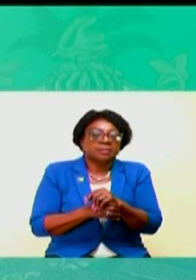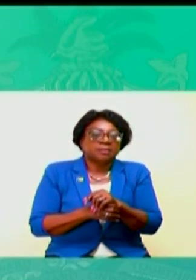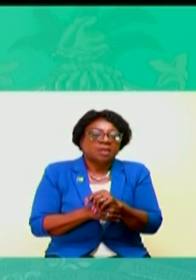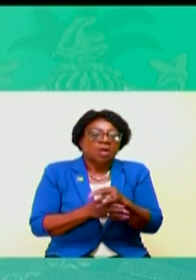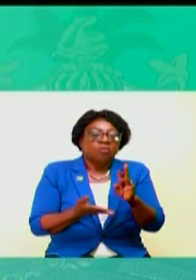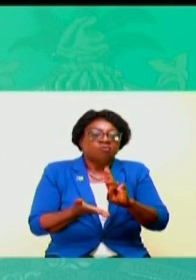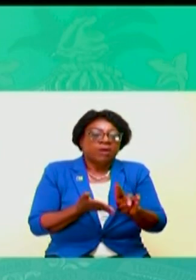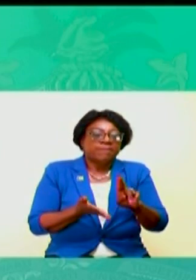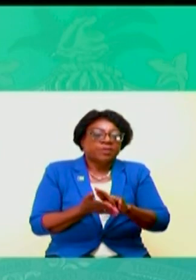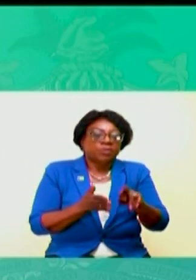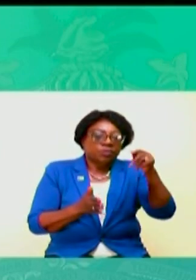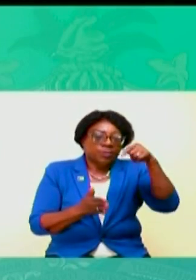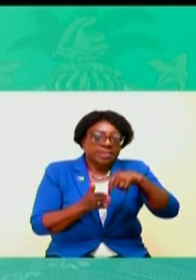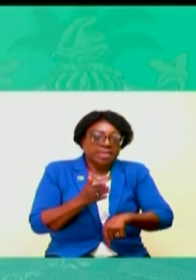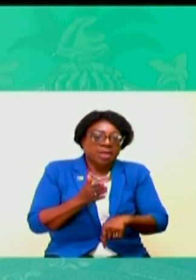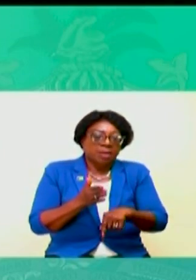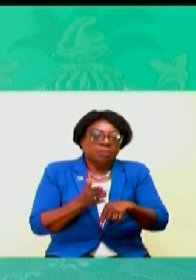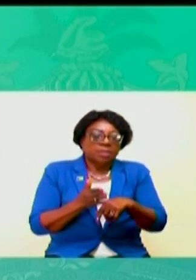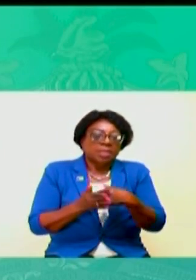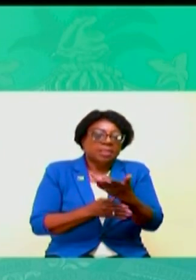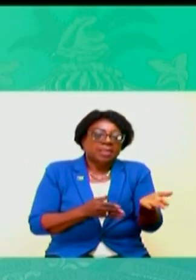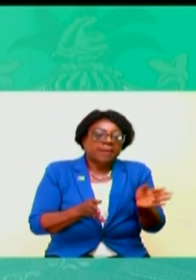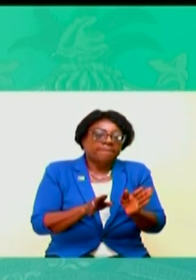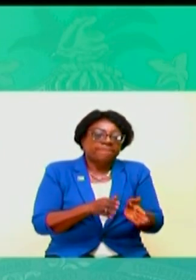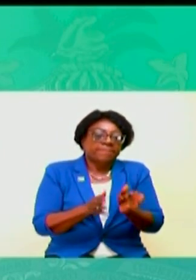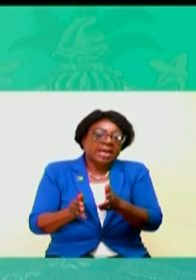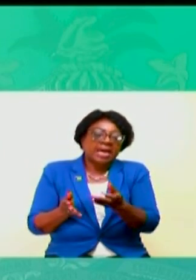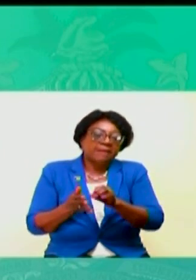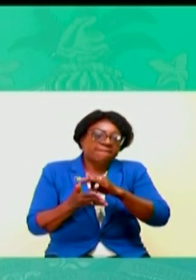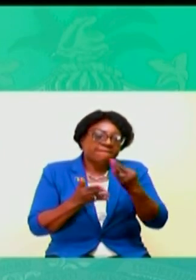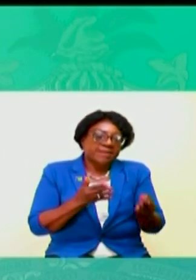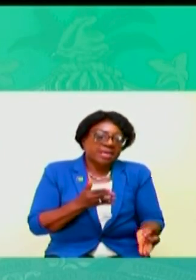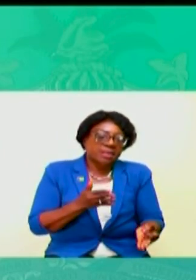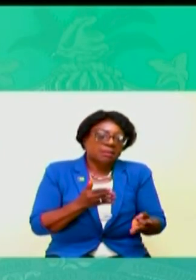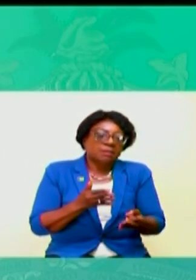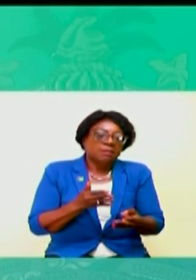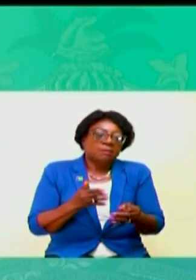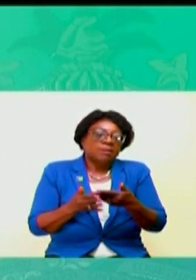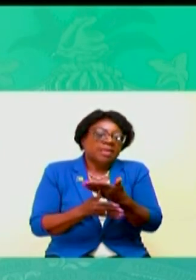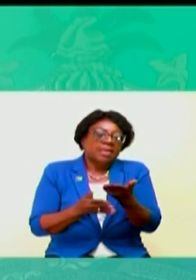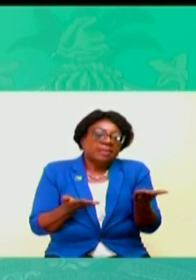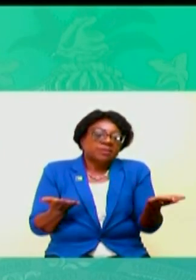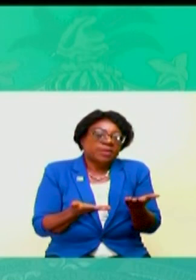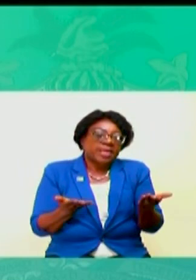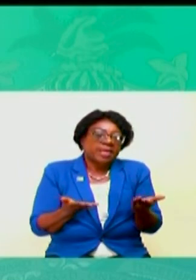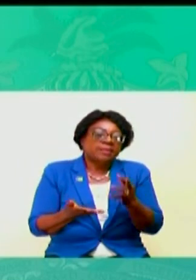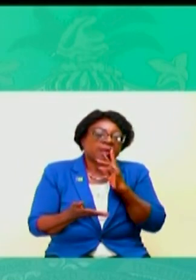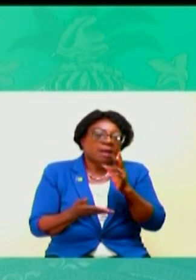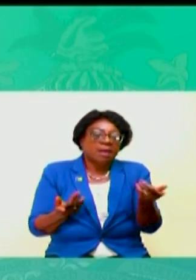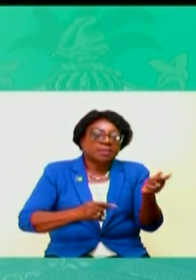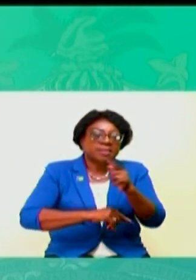revenue plummeted. Their plan failed. However, here they are today with all